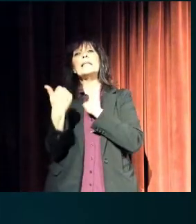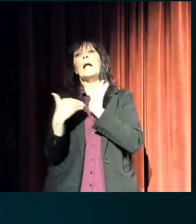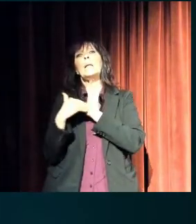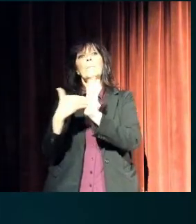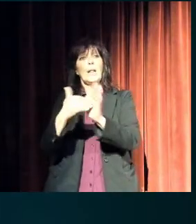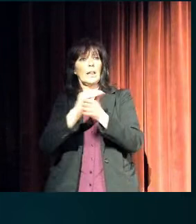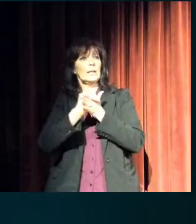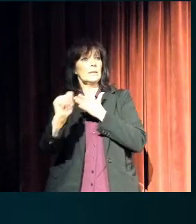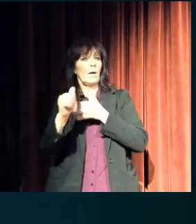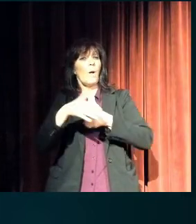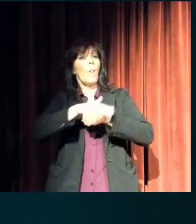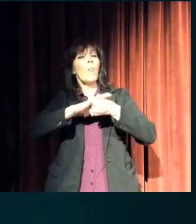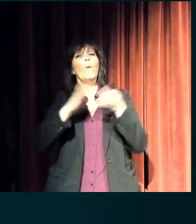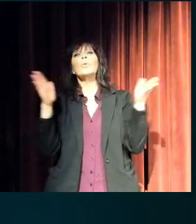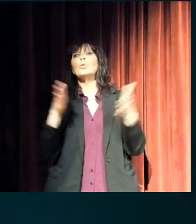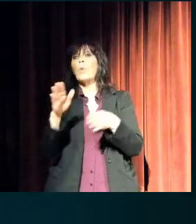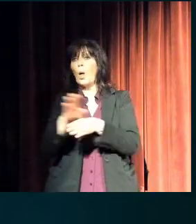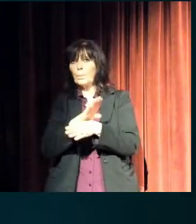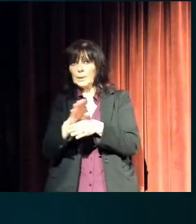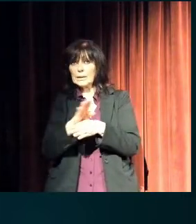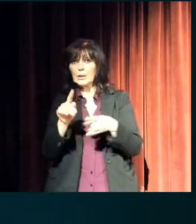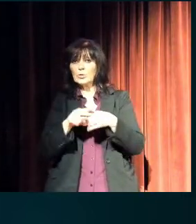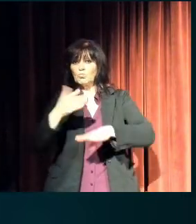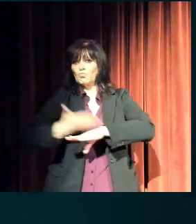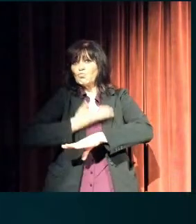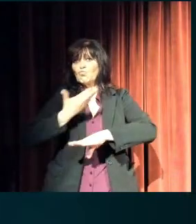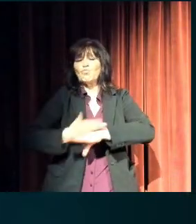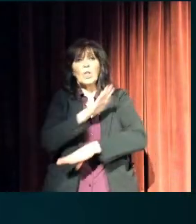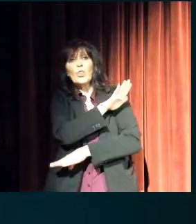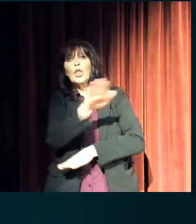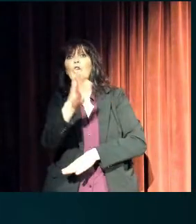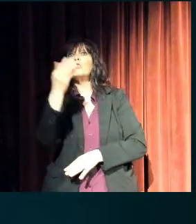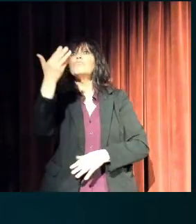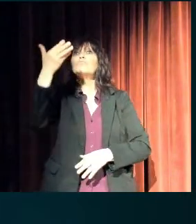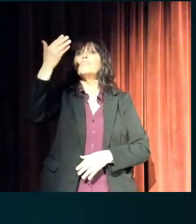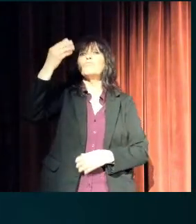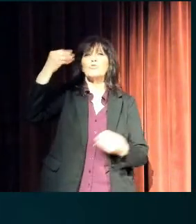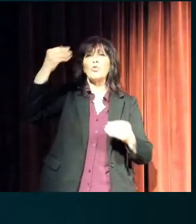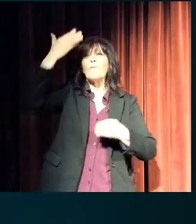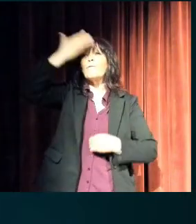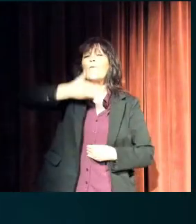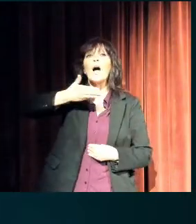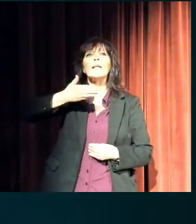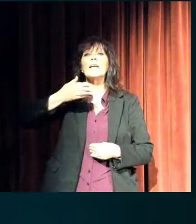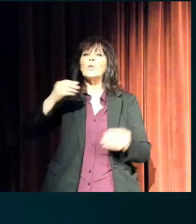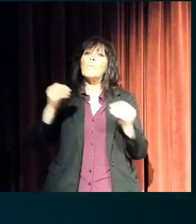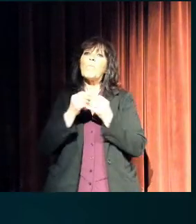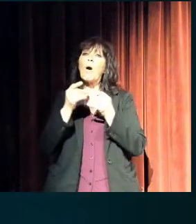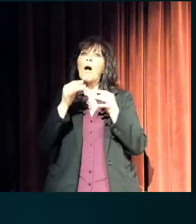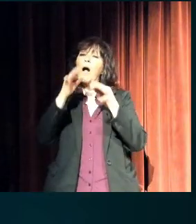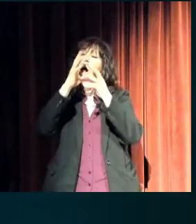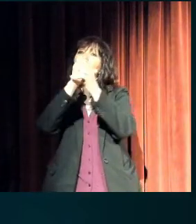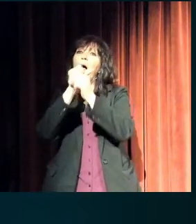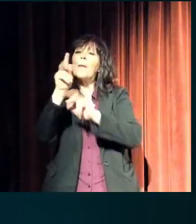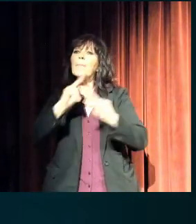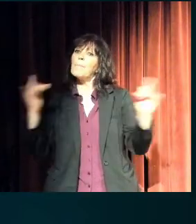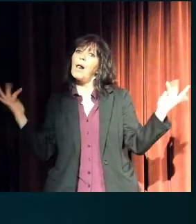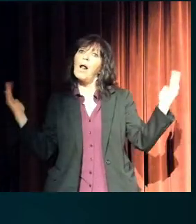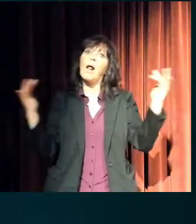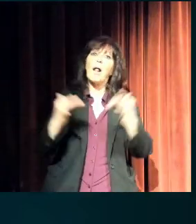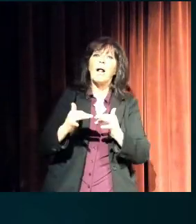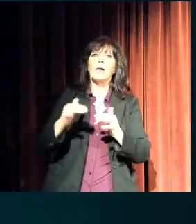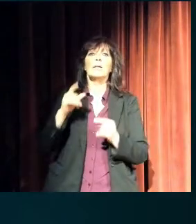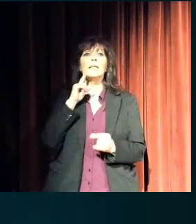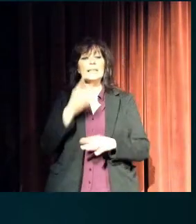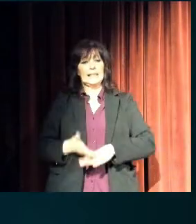million in local small businesses to revitalize their storefronts, driving more foot traffic, thereby increasing